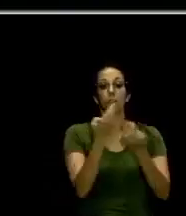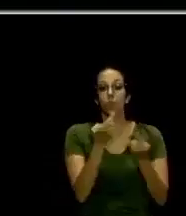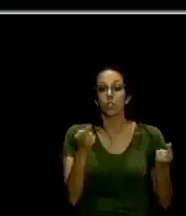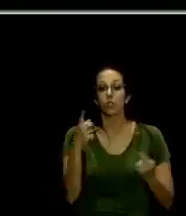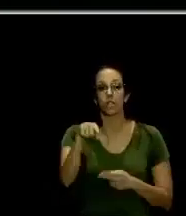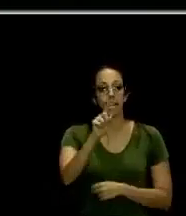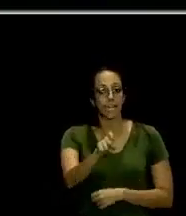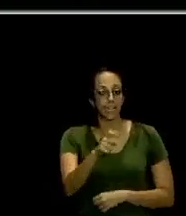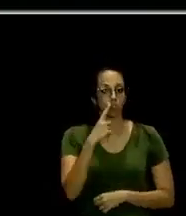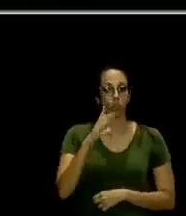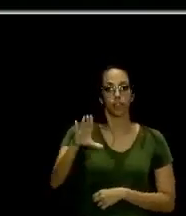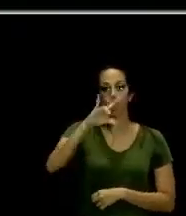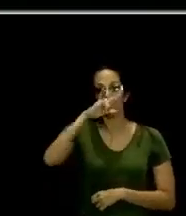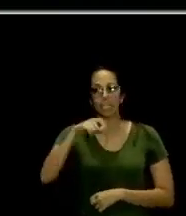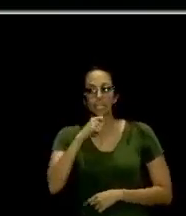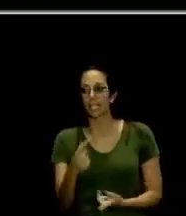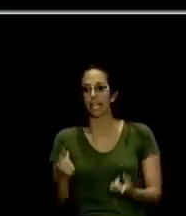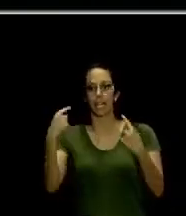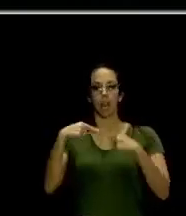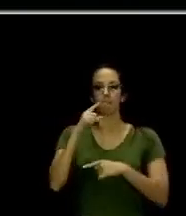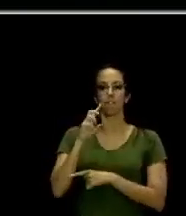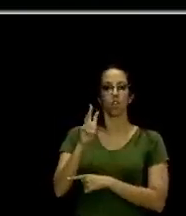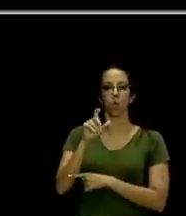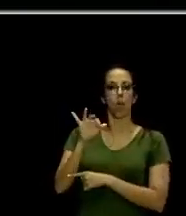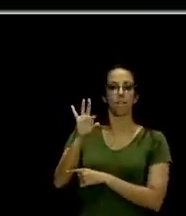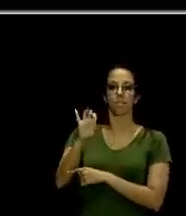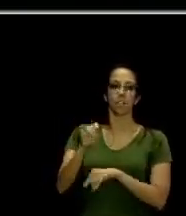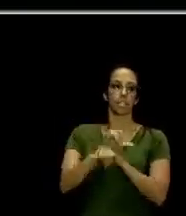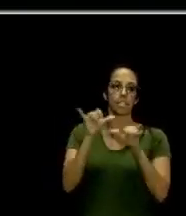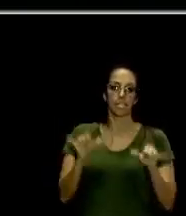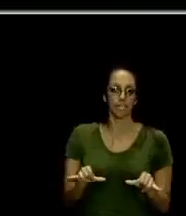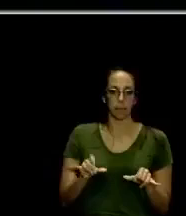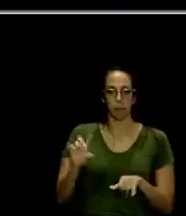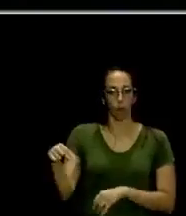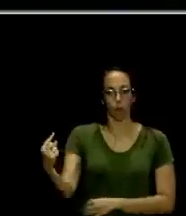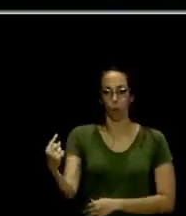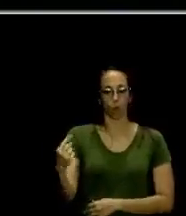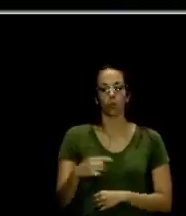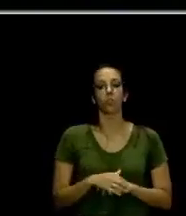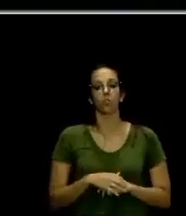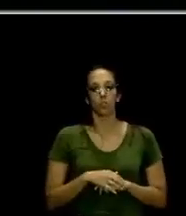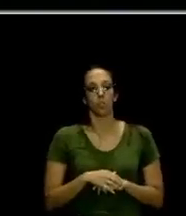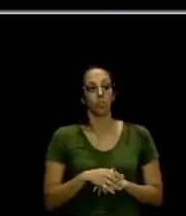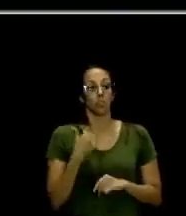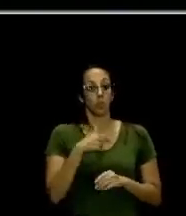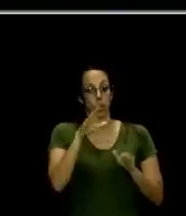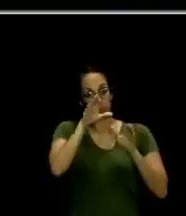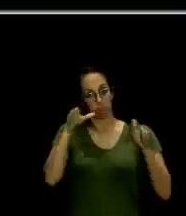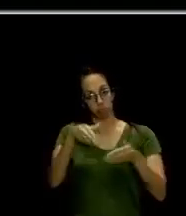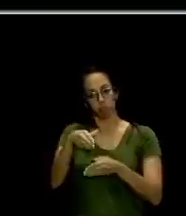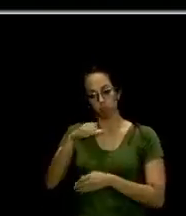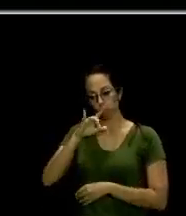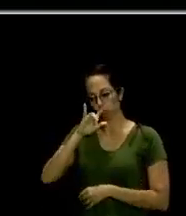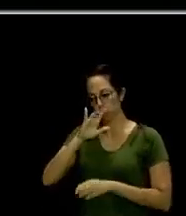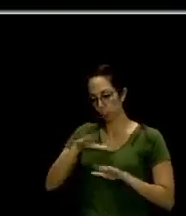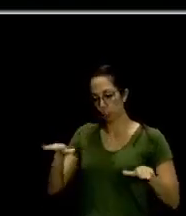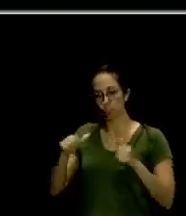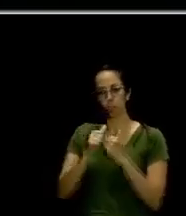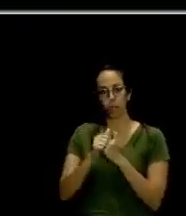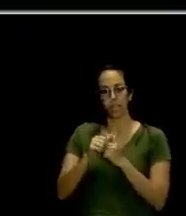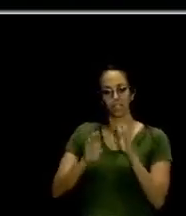that their kid does not come into the child welfare system. As it relates to children with unique abilities and